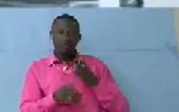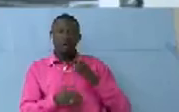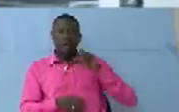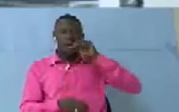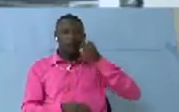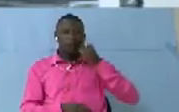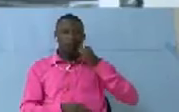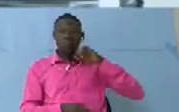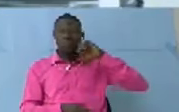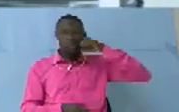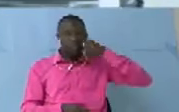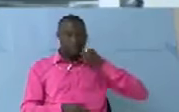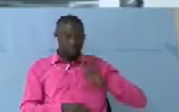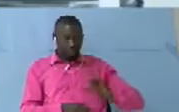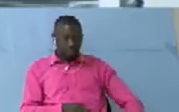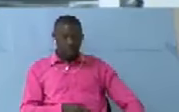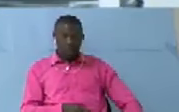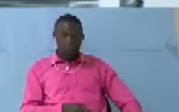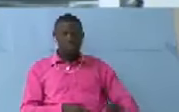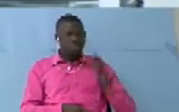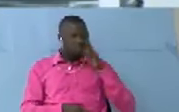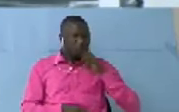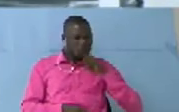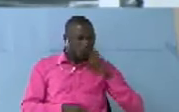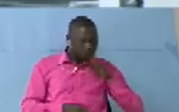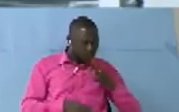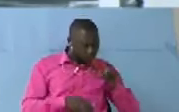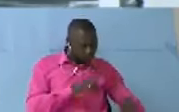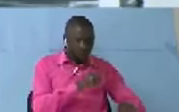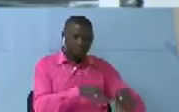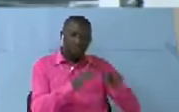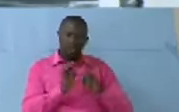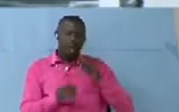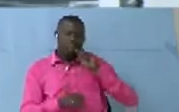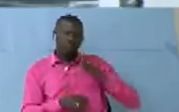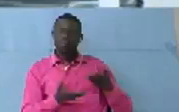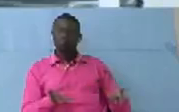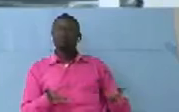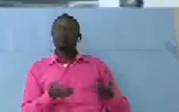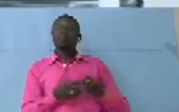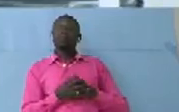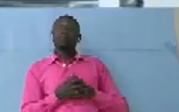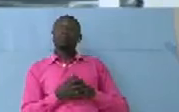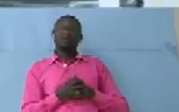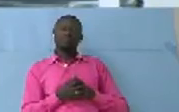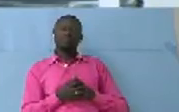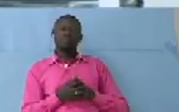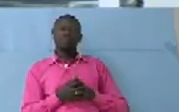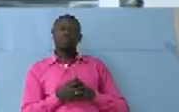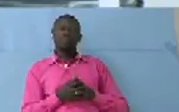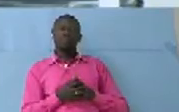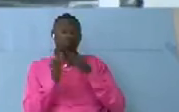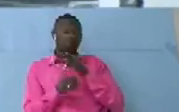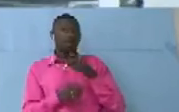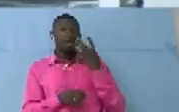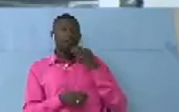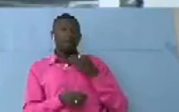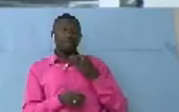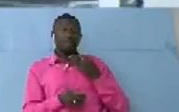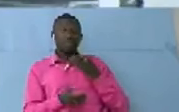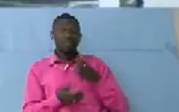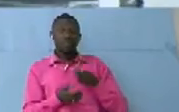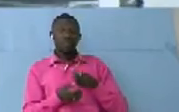bite a piece of the bread and you put it down on the ground, the rats will take the ash. In the end, if you are